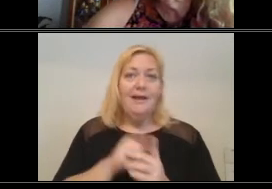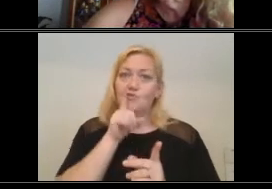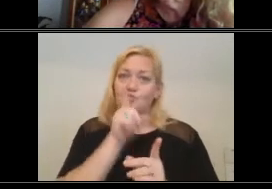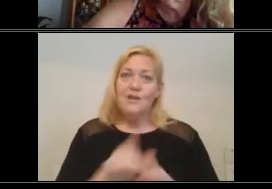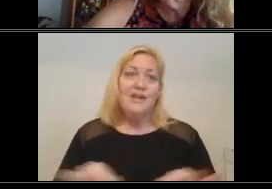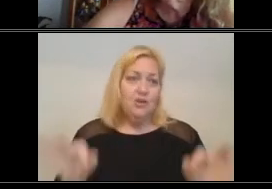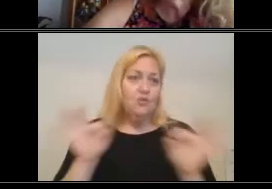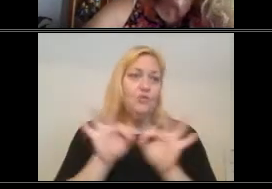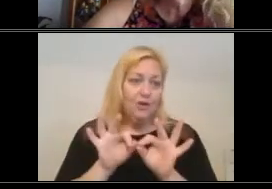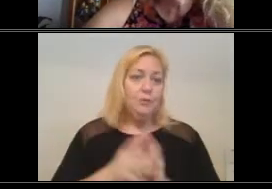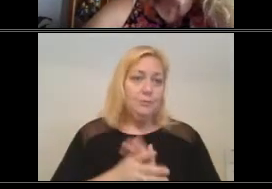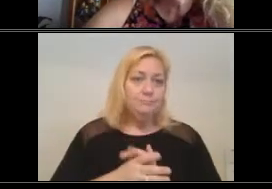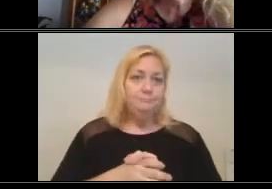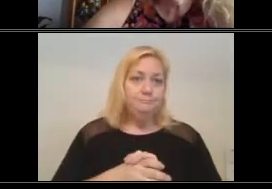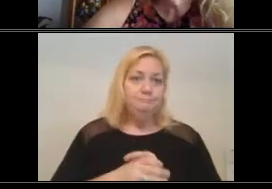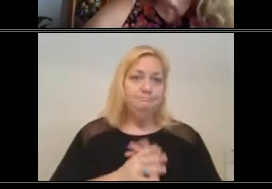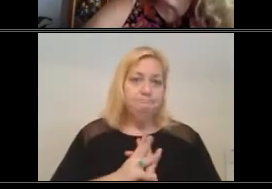critical.